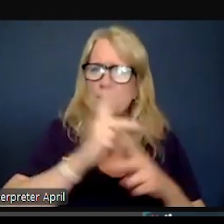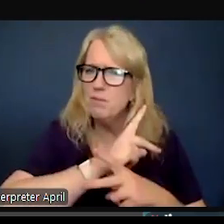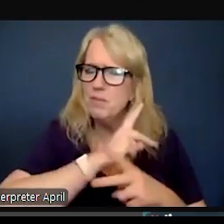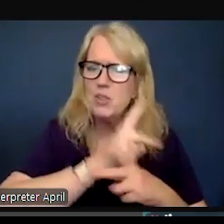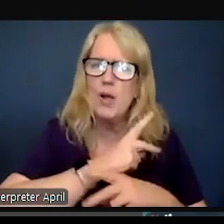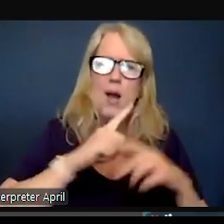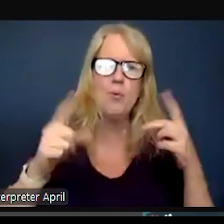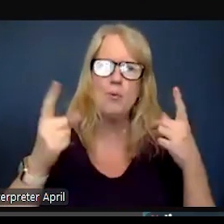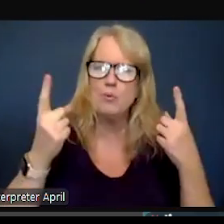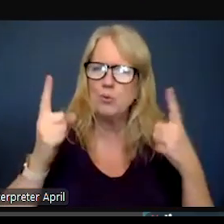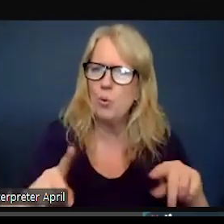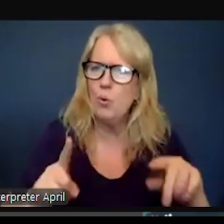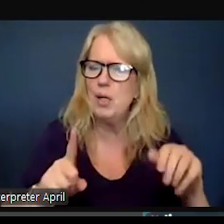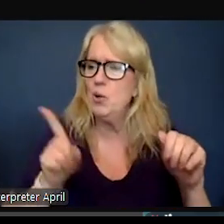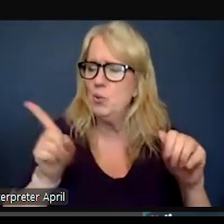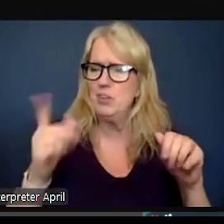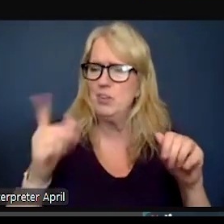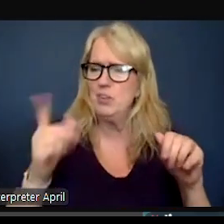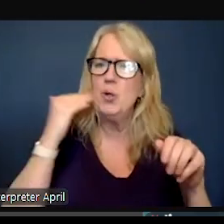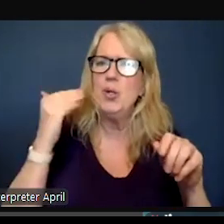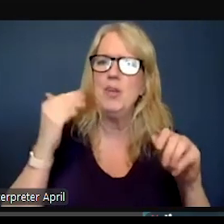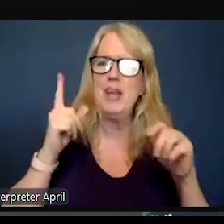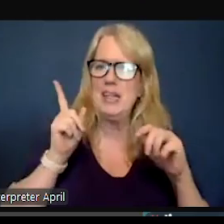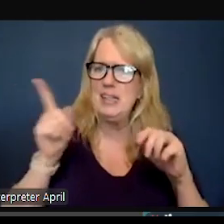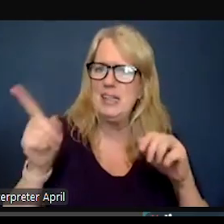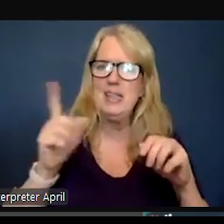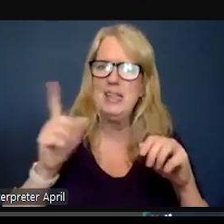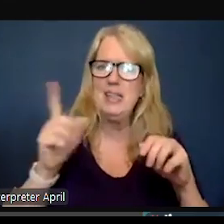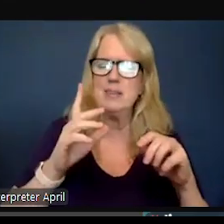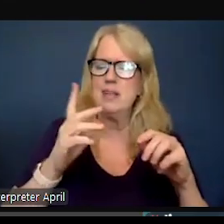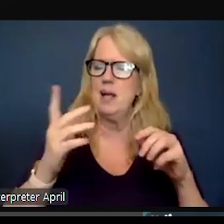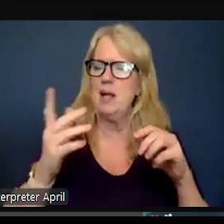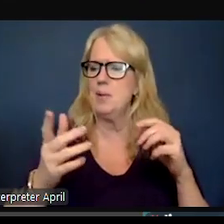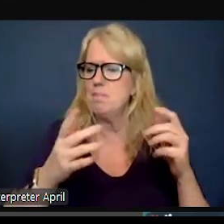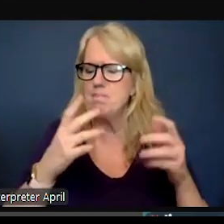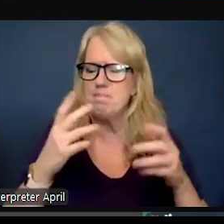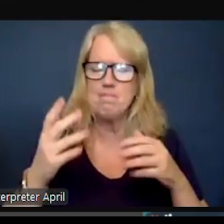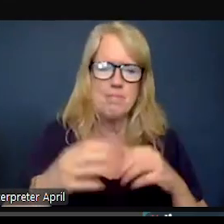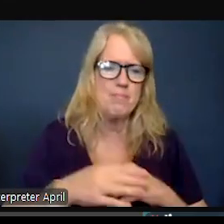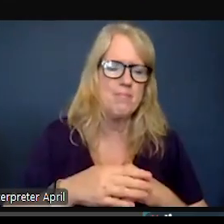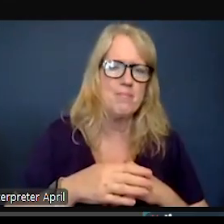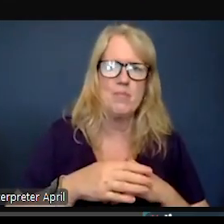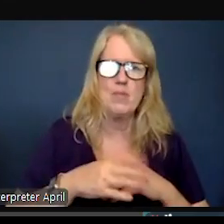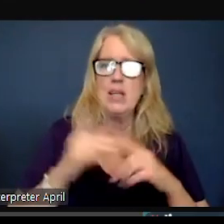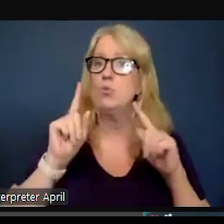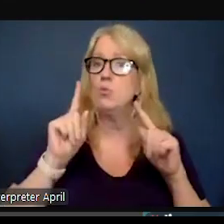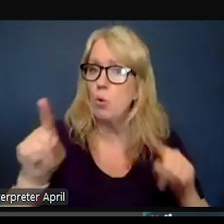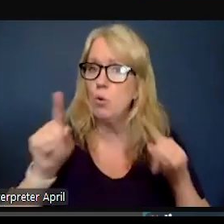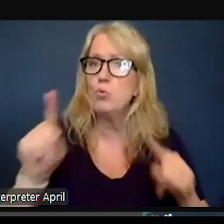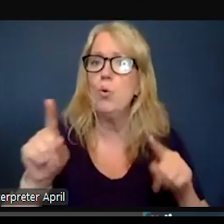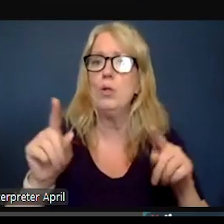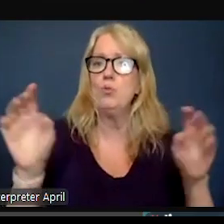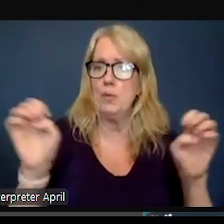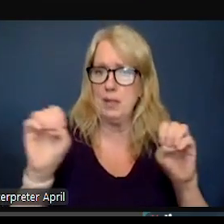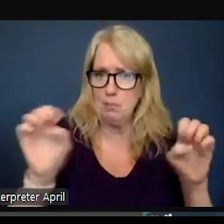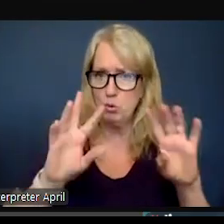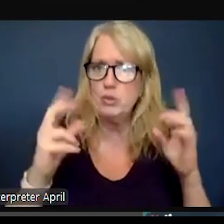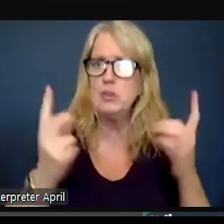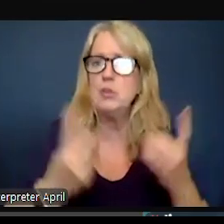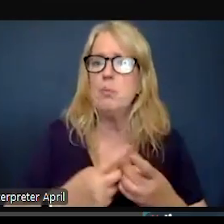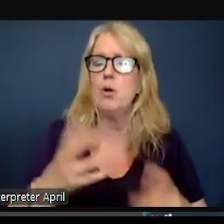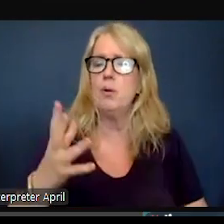going on with him. He just knew that he was consistently, going to the emergency department,